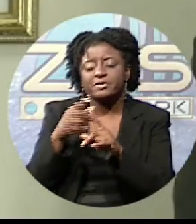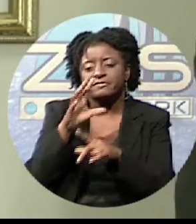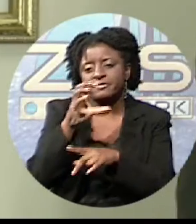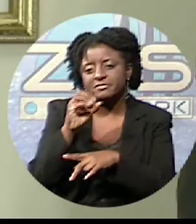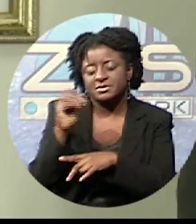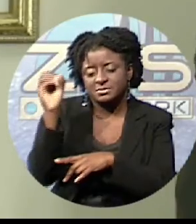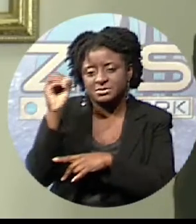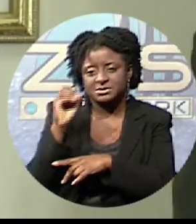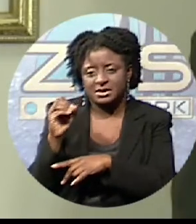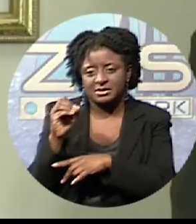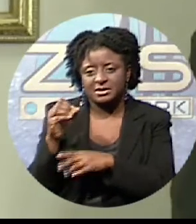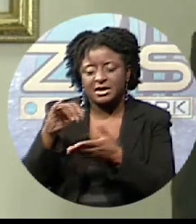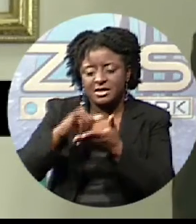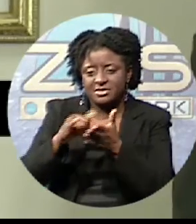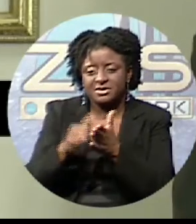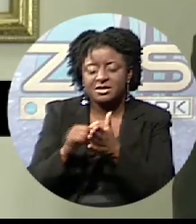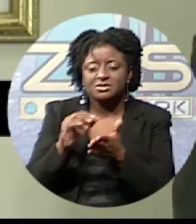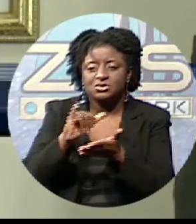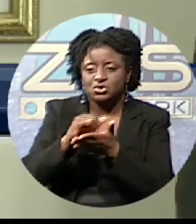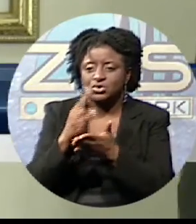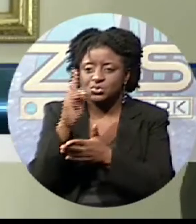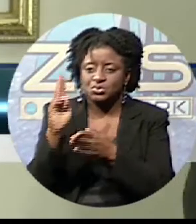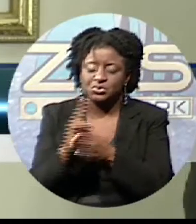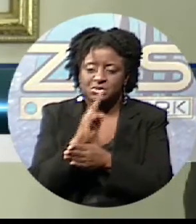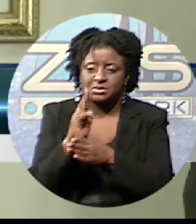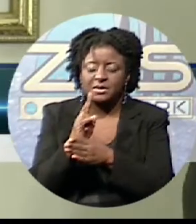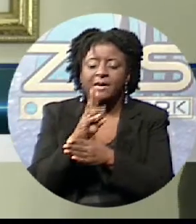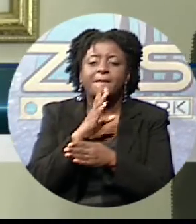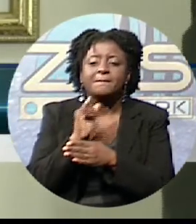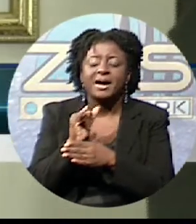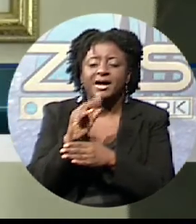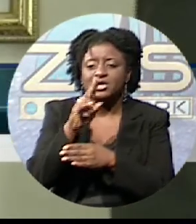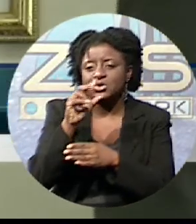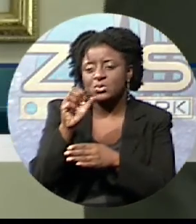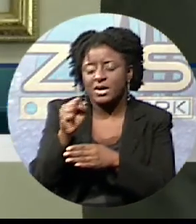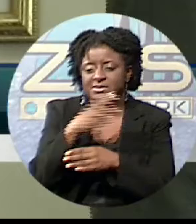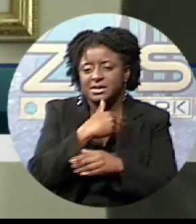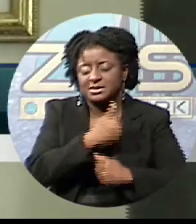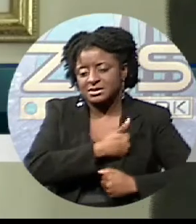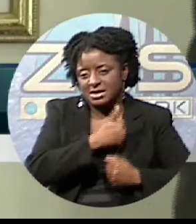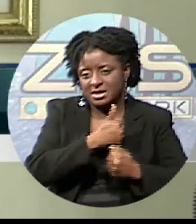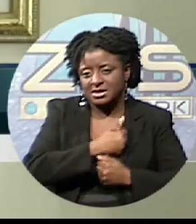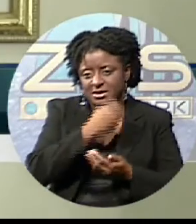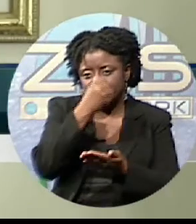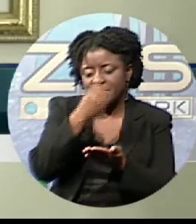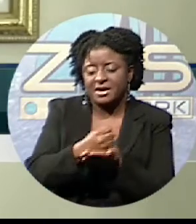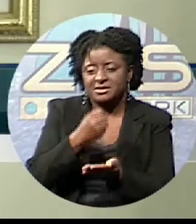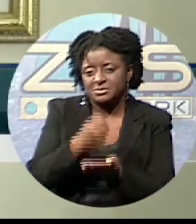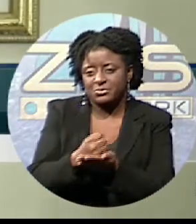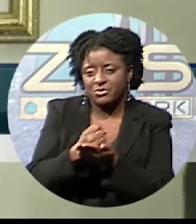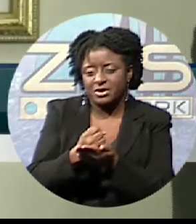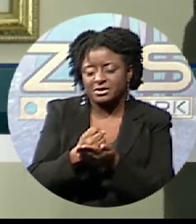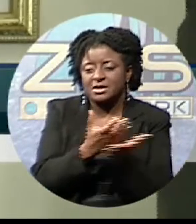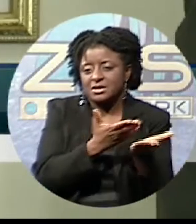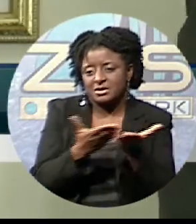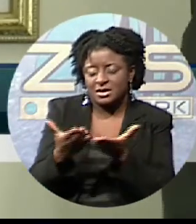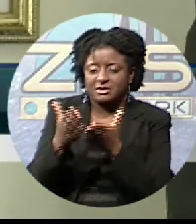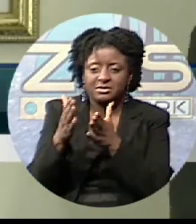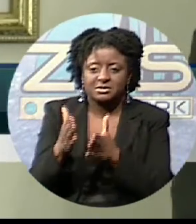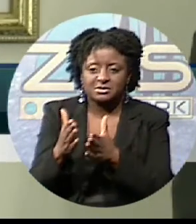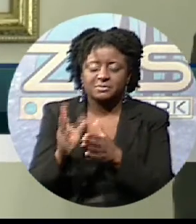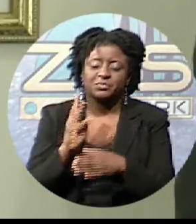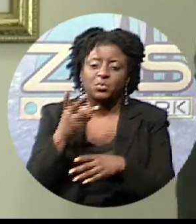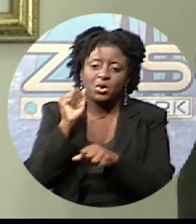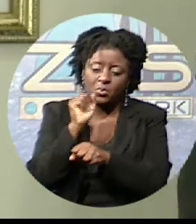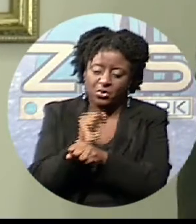used by U.S. and Canadian passport holders, U.S. permanent residents, and travelers from 38 visa-waivered countries. We're working closely